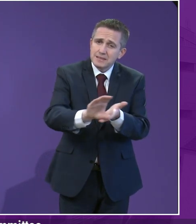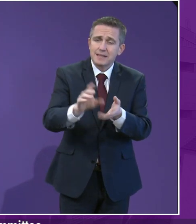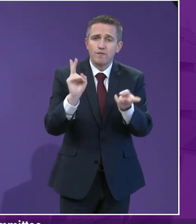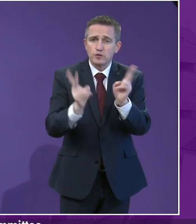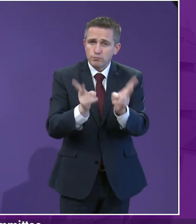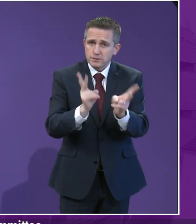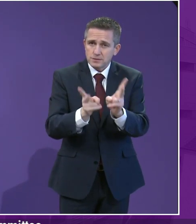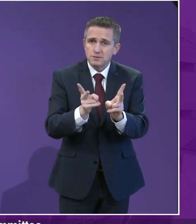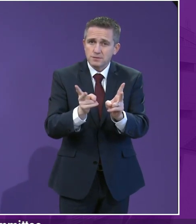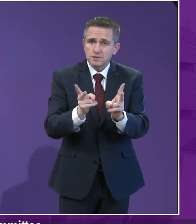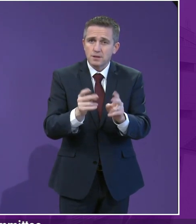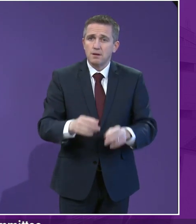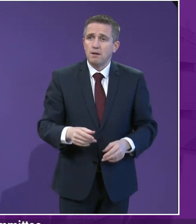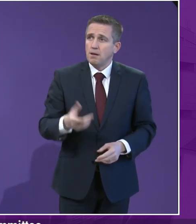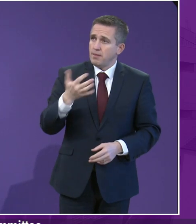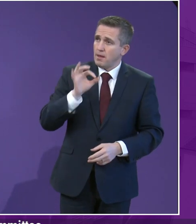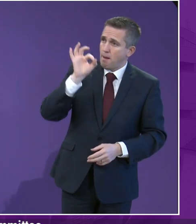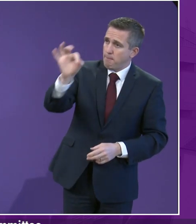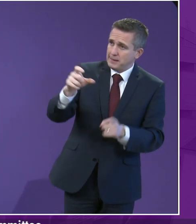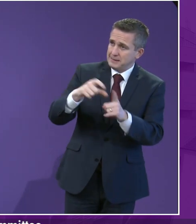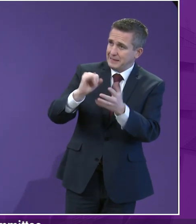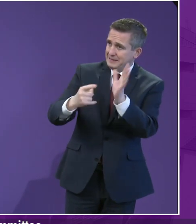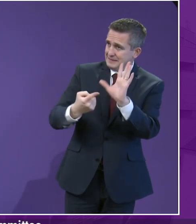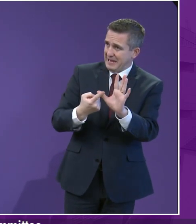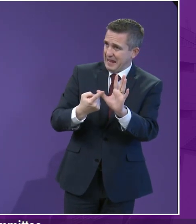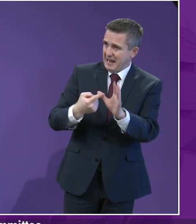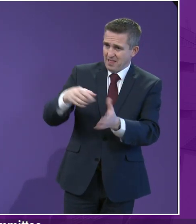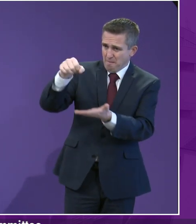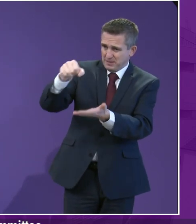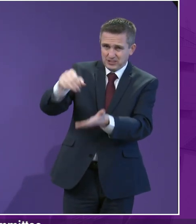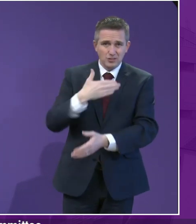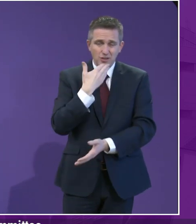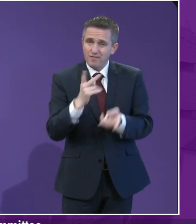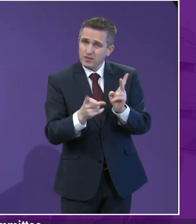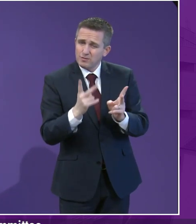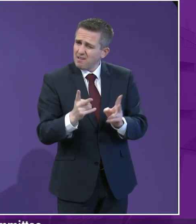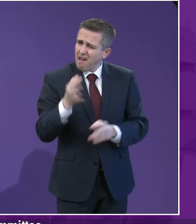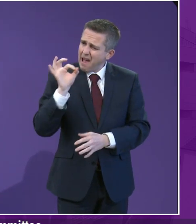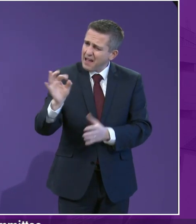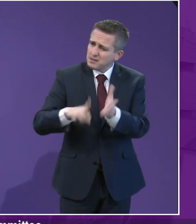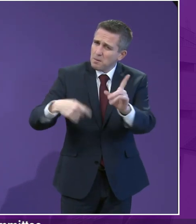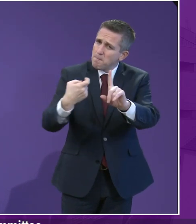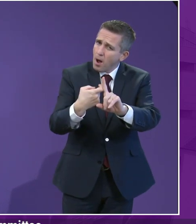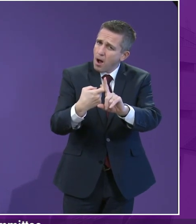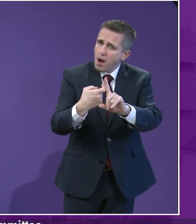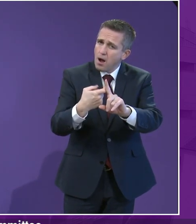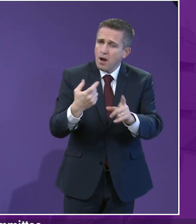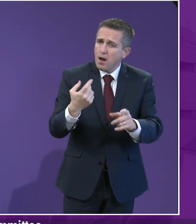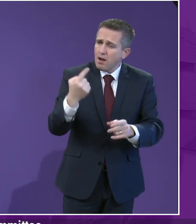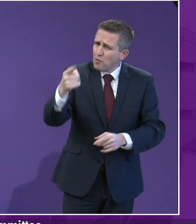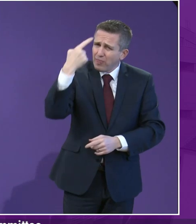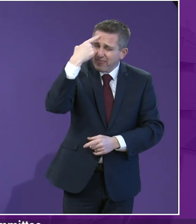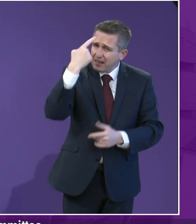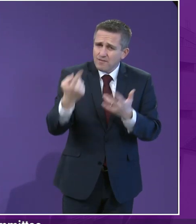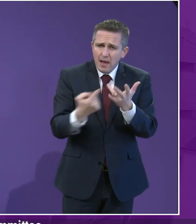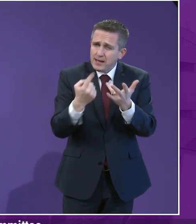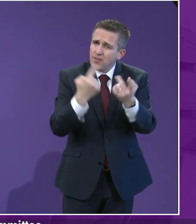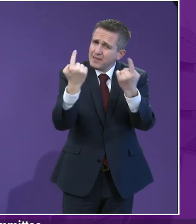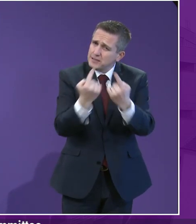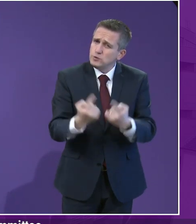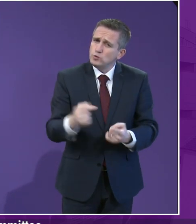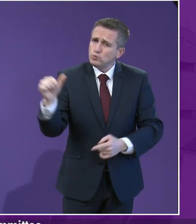we could be supporting students with long-term mental health problems better, with sensory impairments better. So I would like to see a widening of what falls